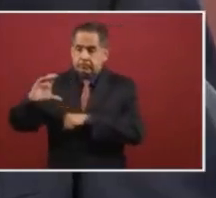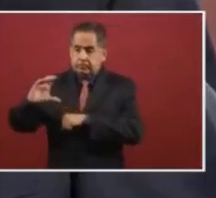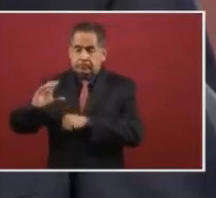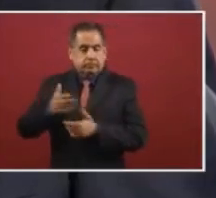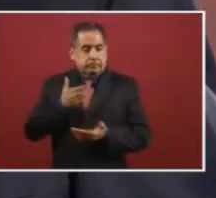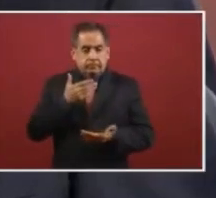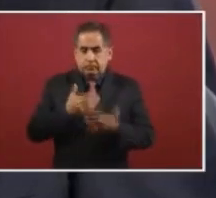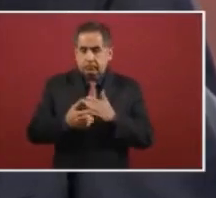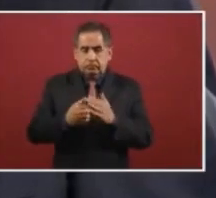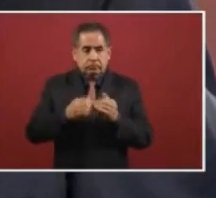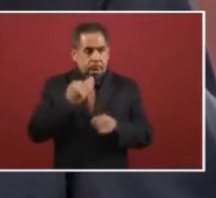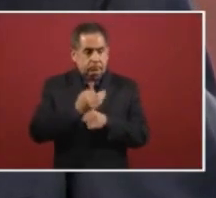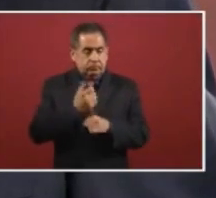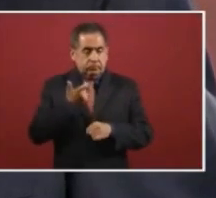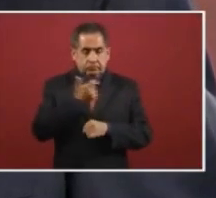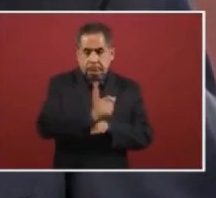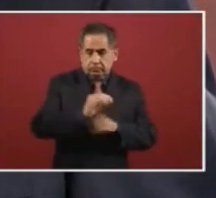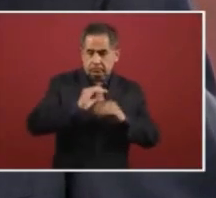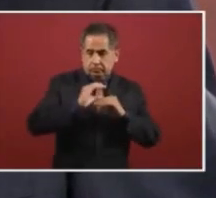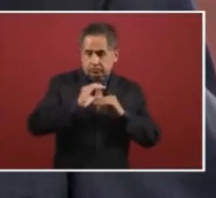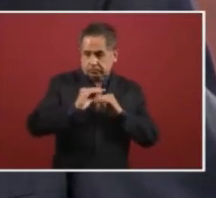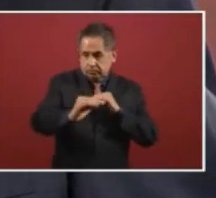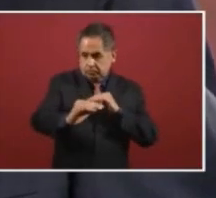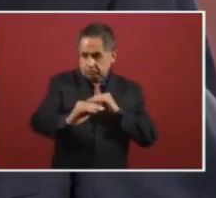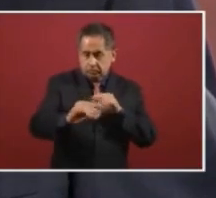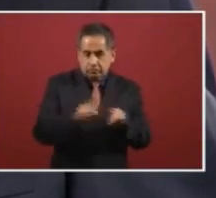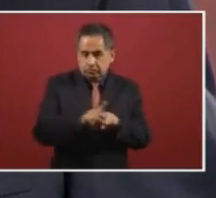past, they were making the